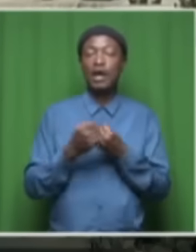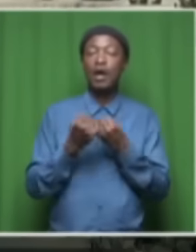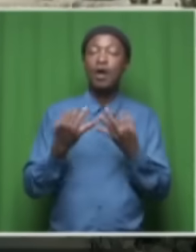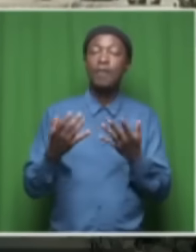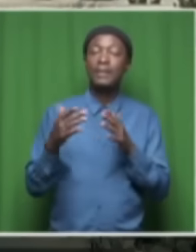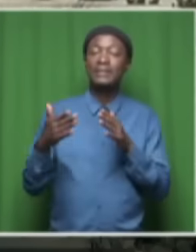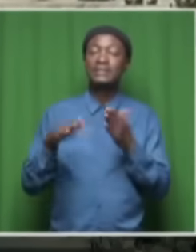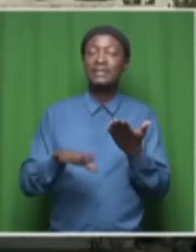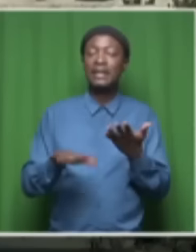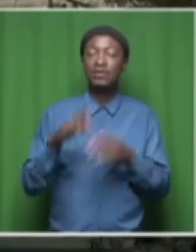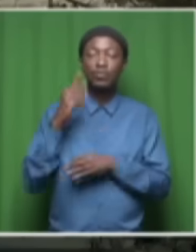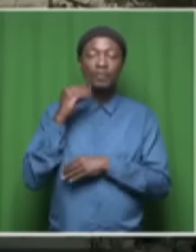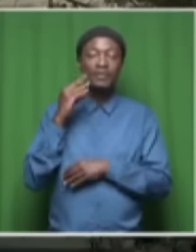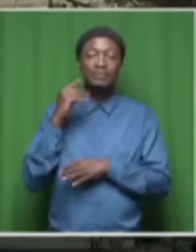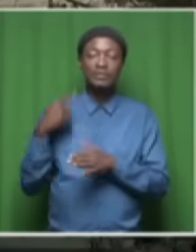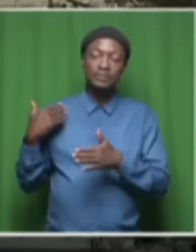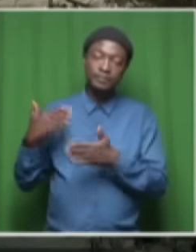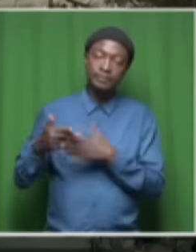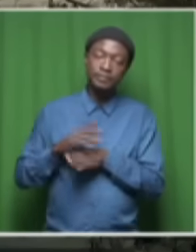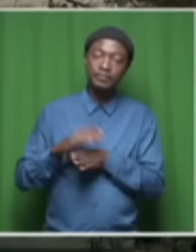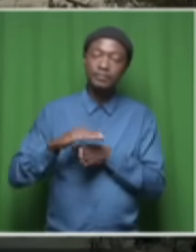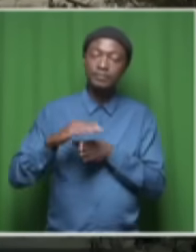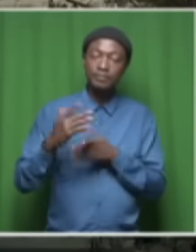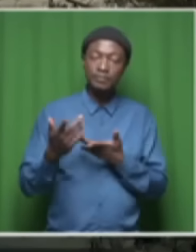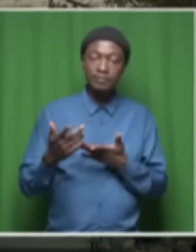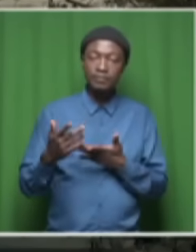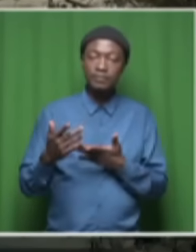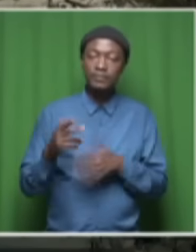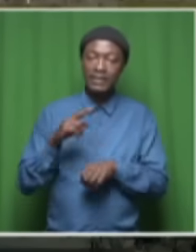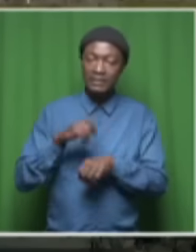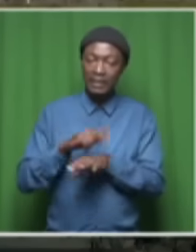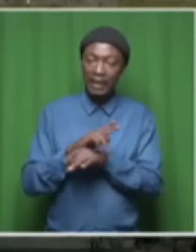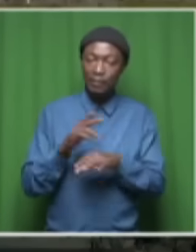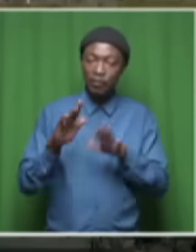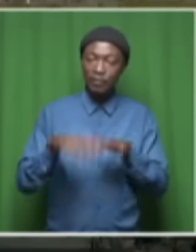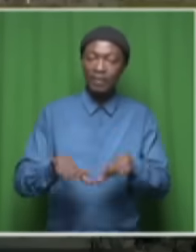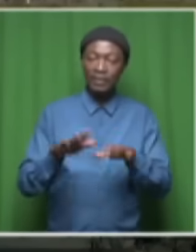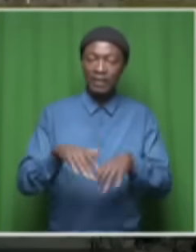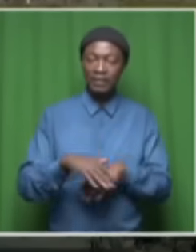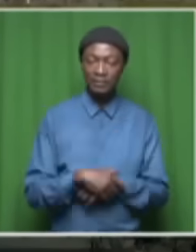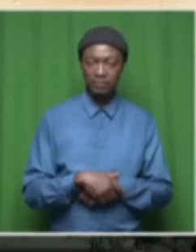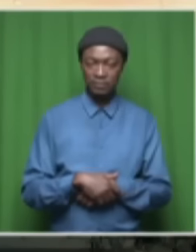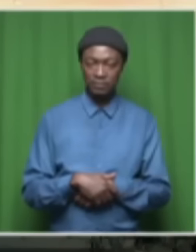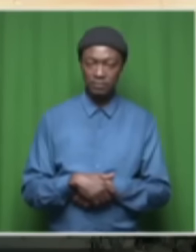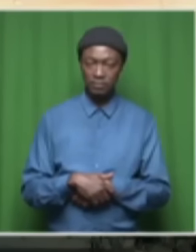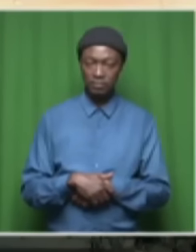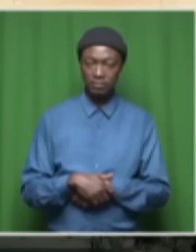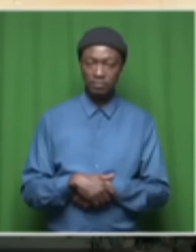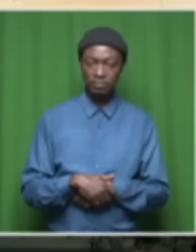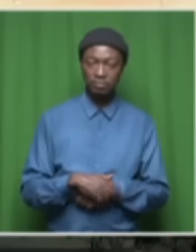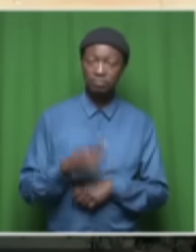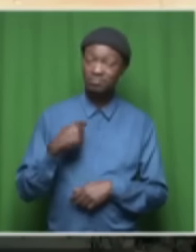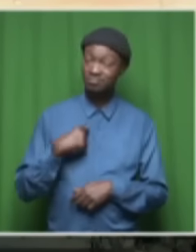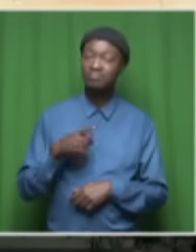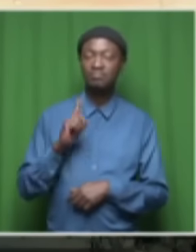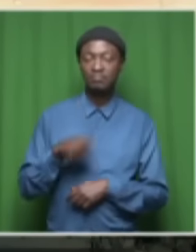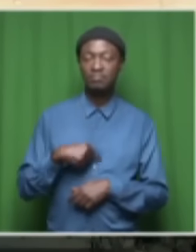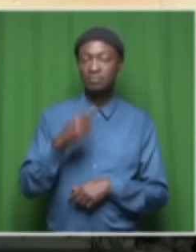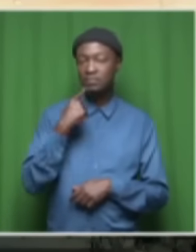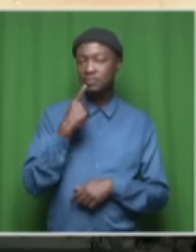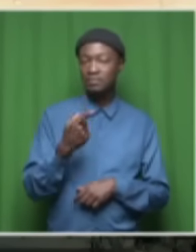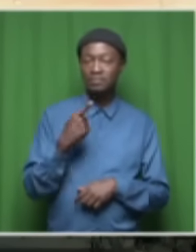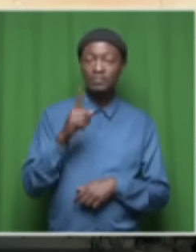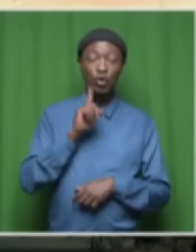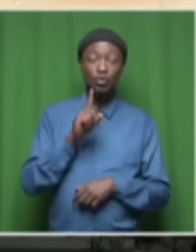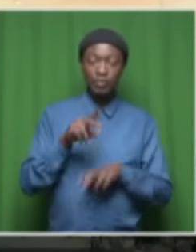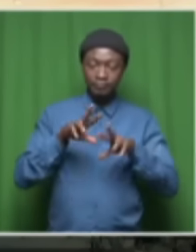deaths we have experienced during this time of the floods. Yeah, indeed, because I must say I've been sort of searching, and every